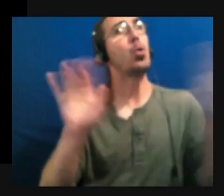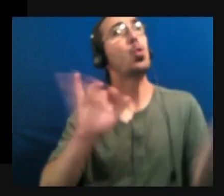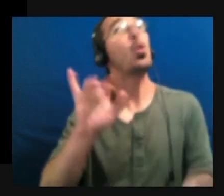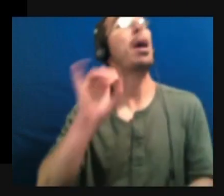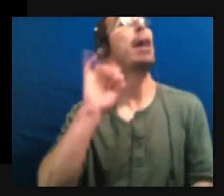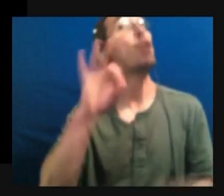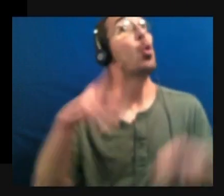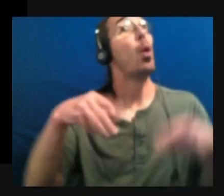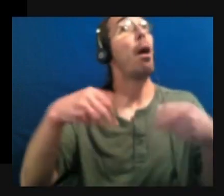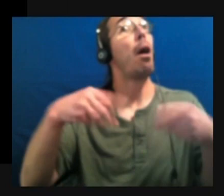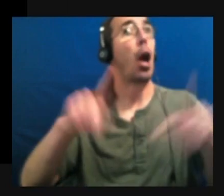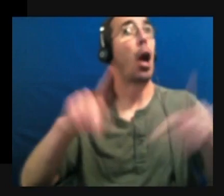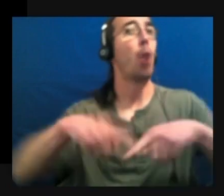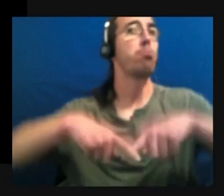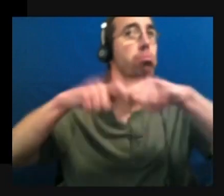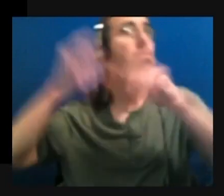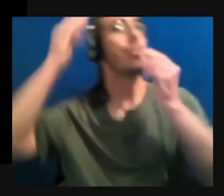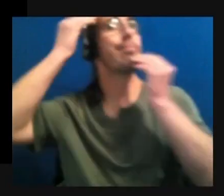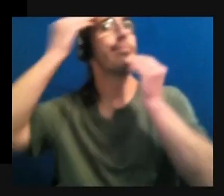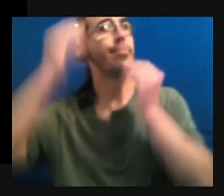an example of that.